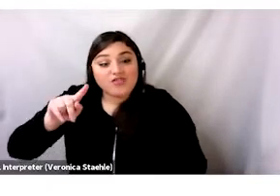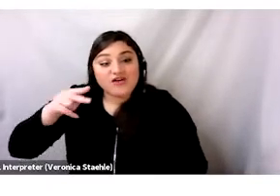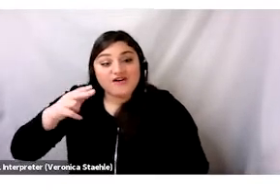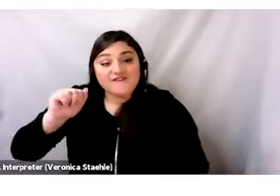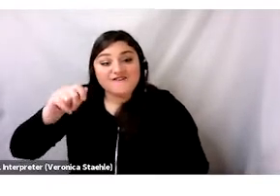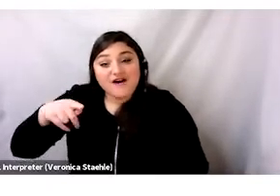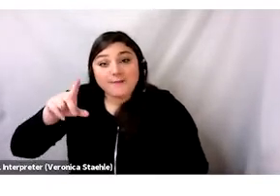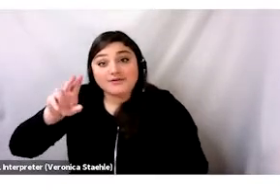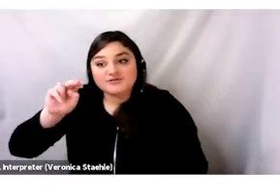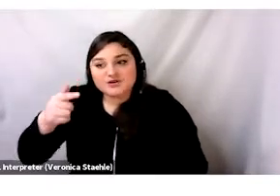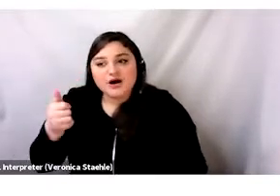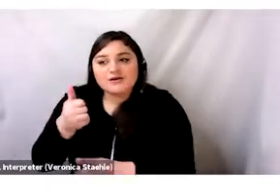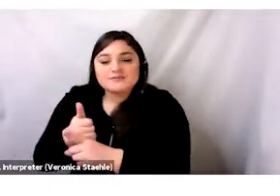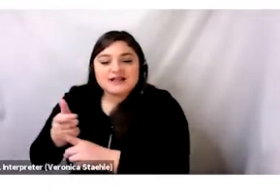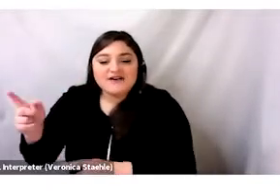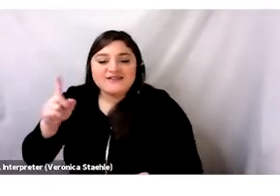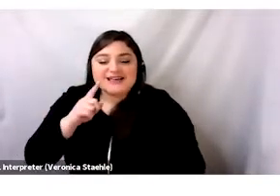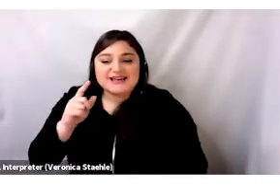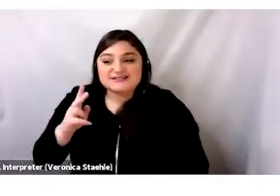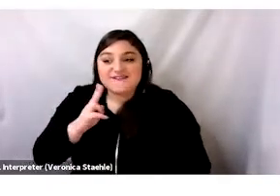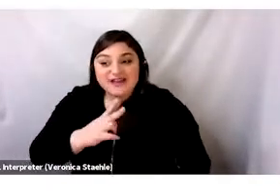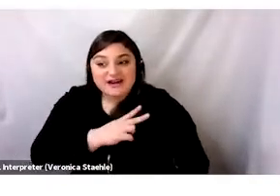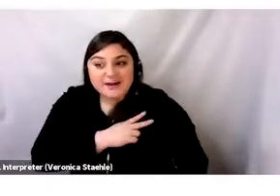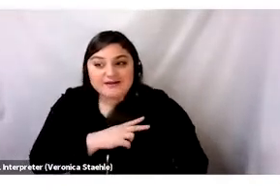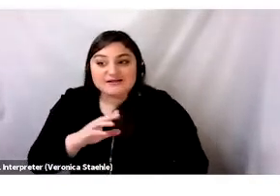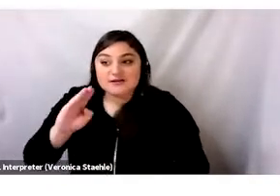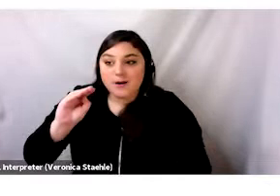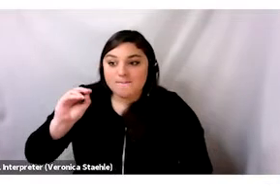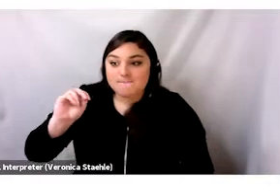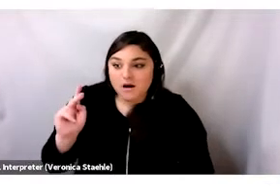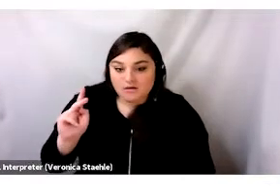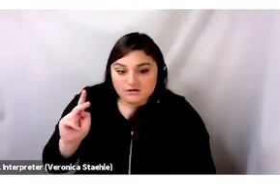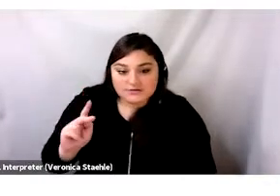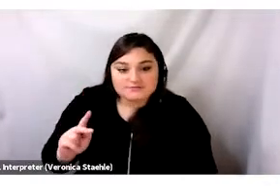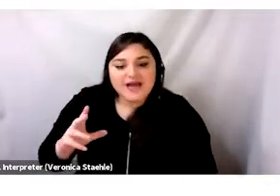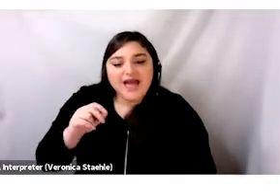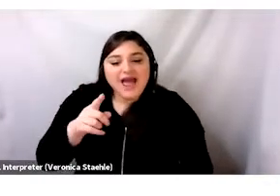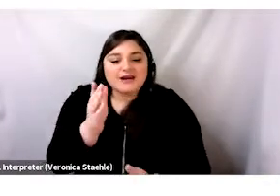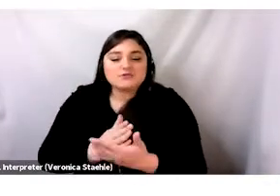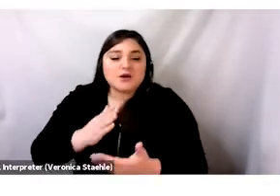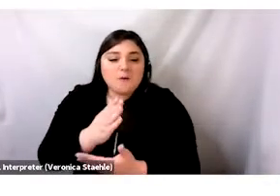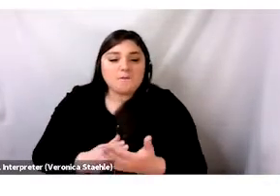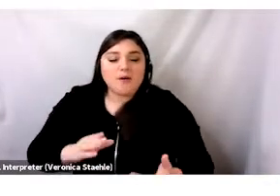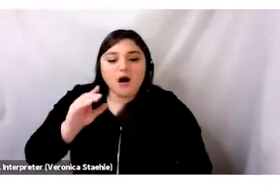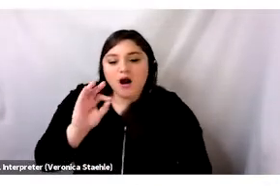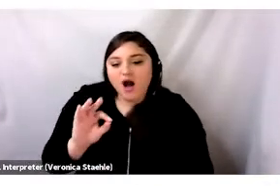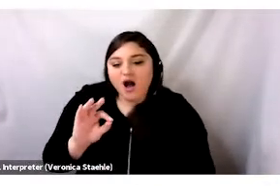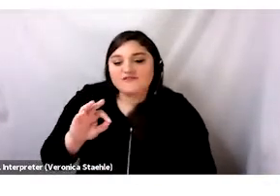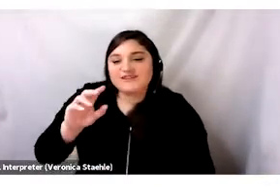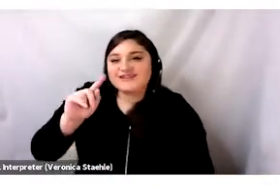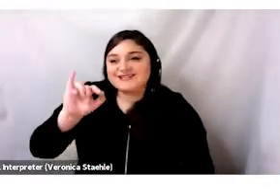um, and one of Zen monk Thich Nhat Hanh's uh, very